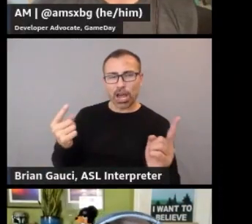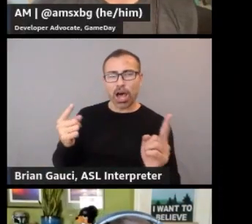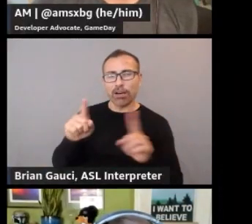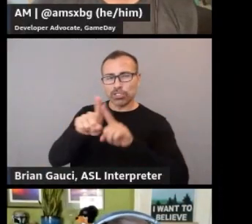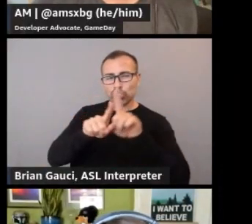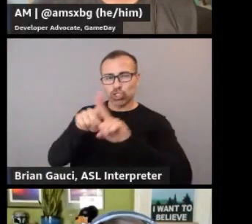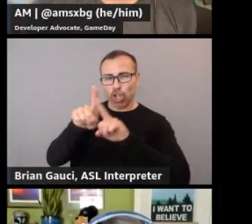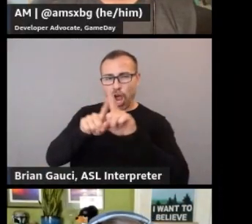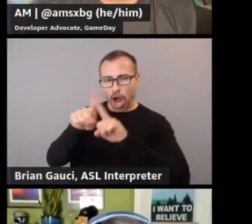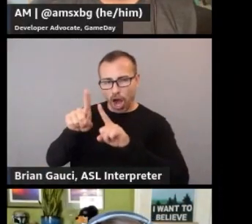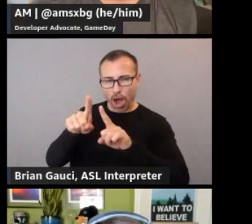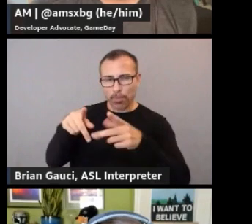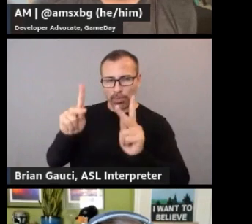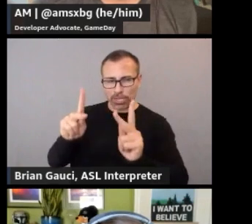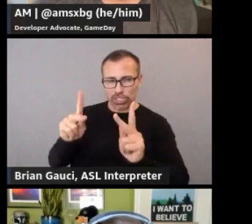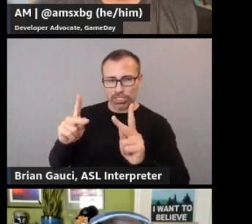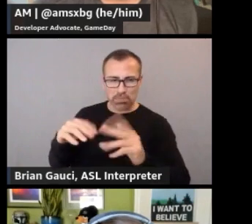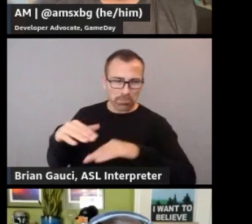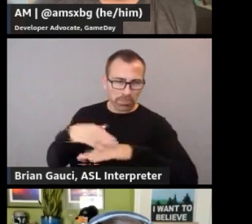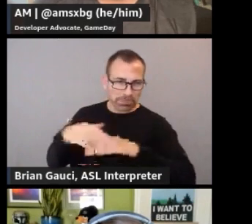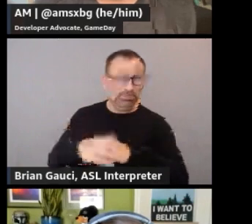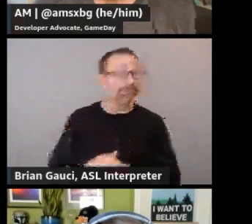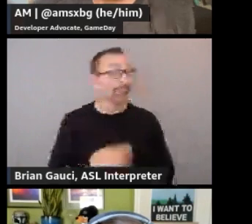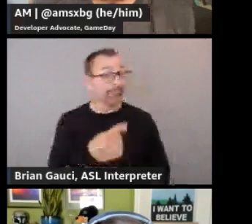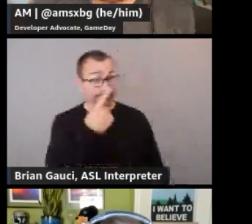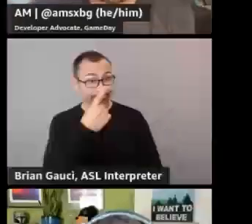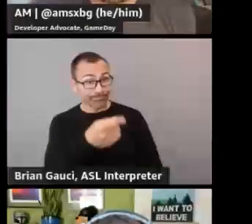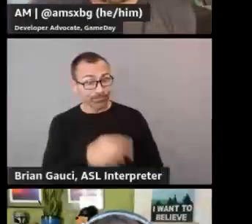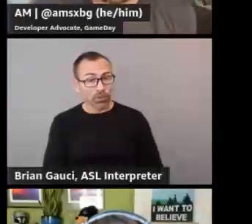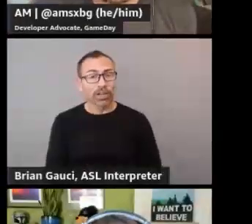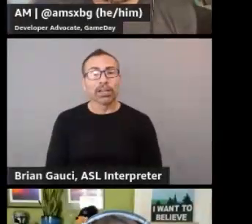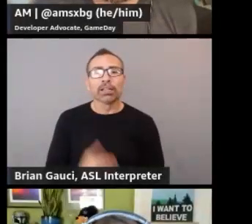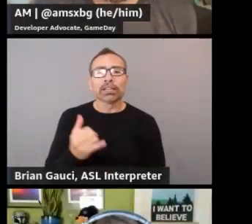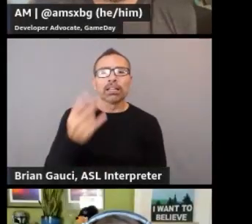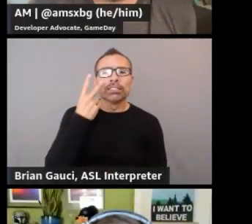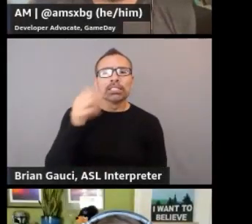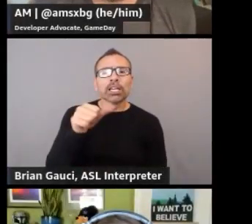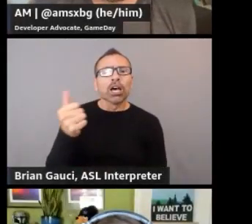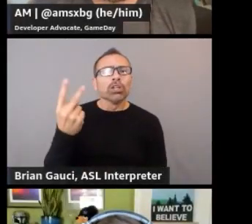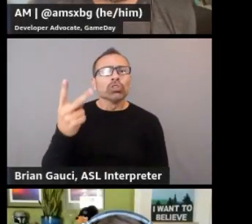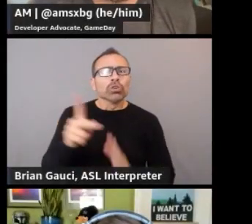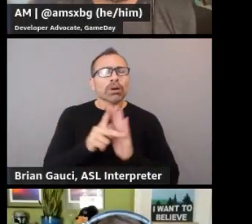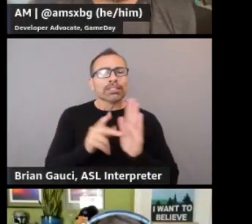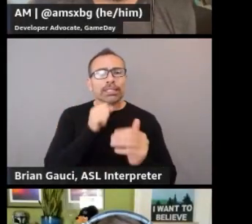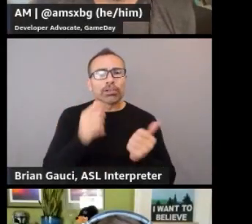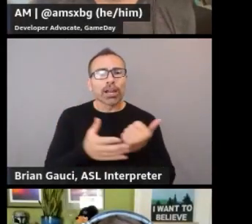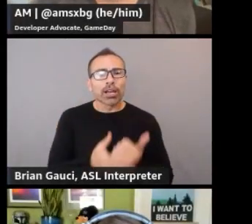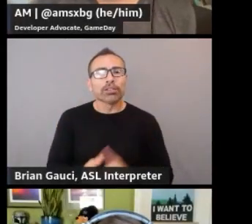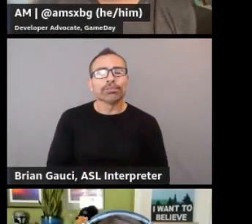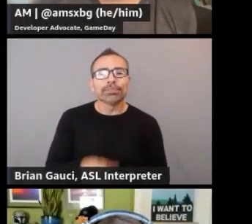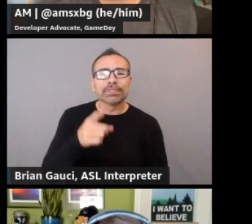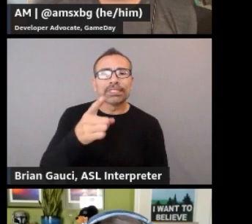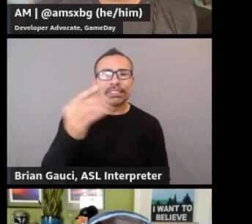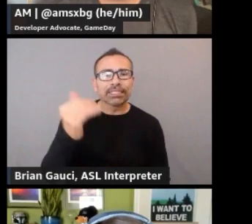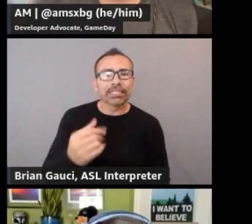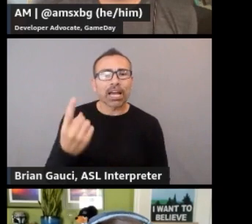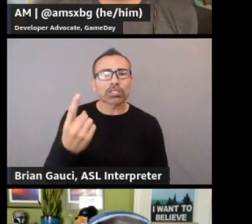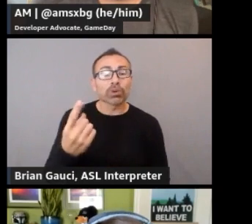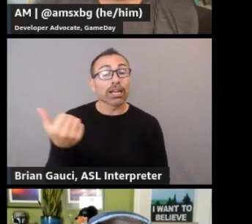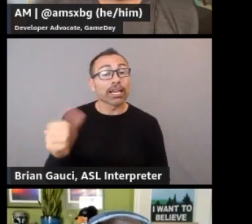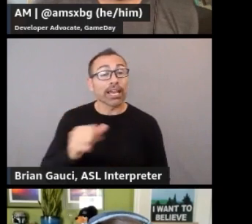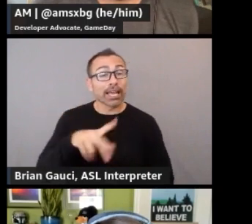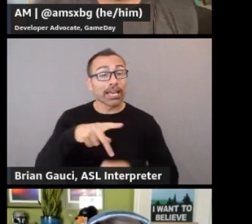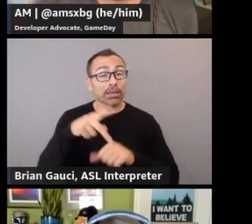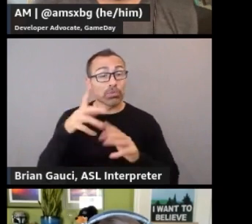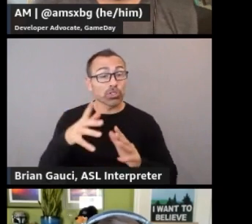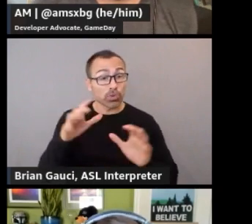what the other 2 policies look like that are not helping Aaron. This is the next one. It says that any principal can perform